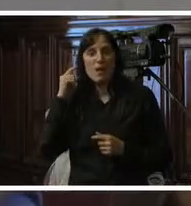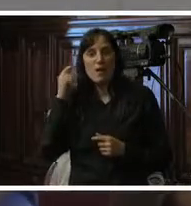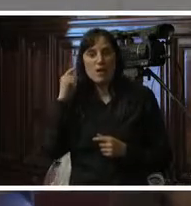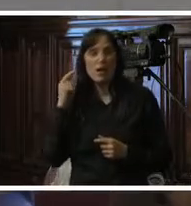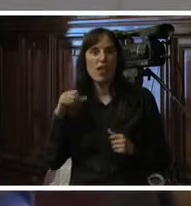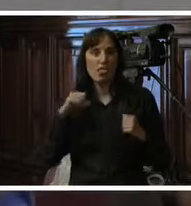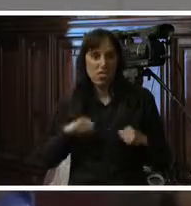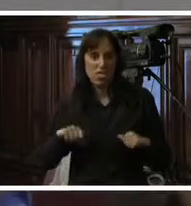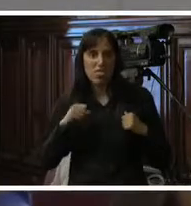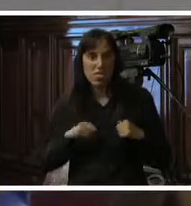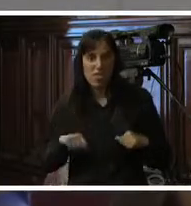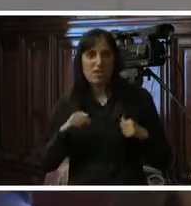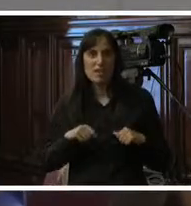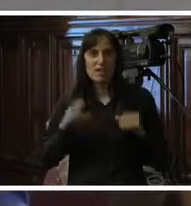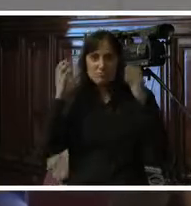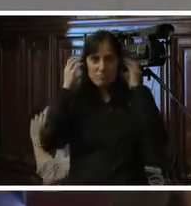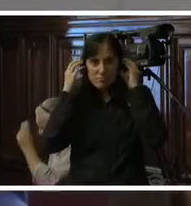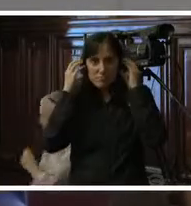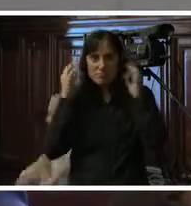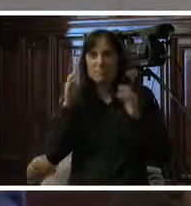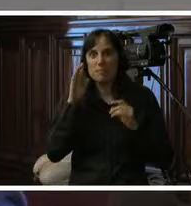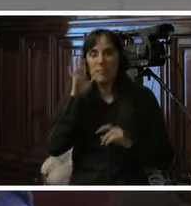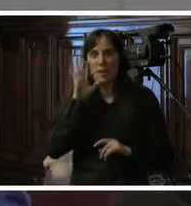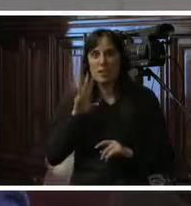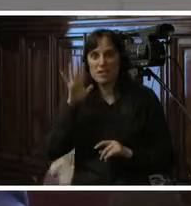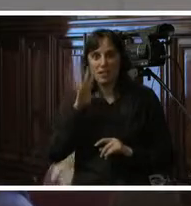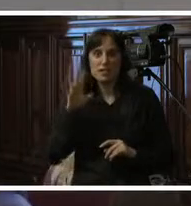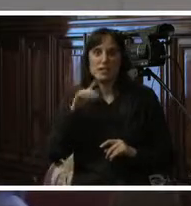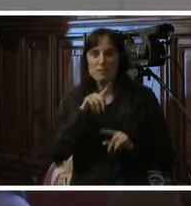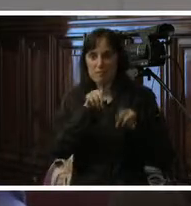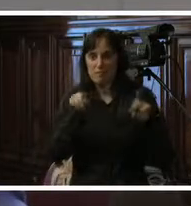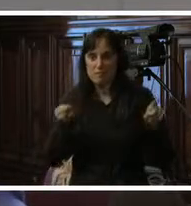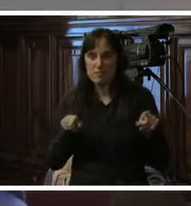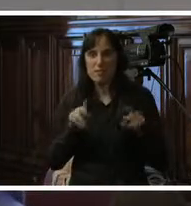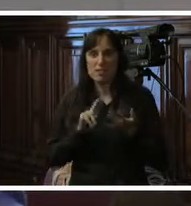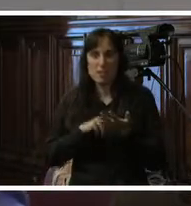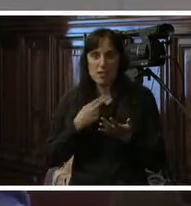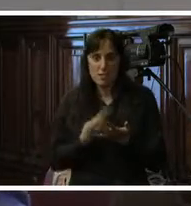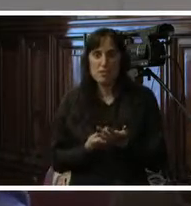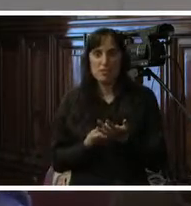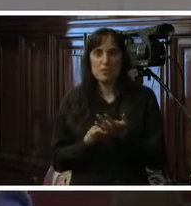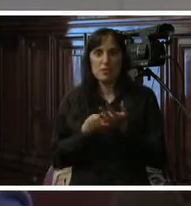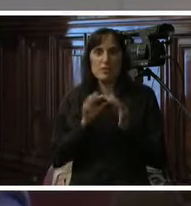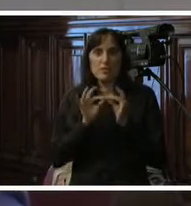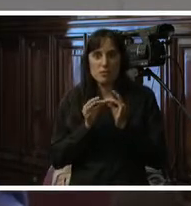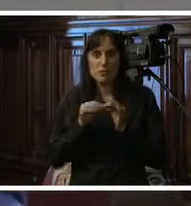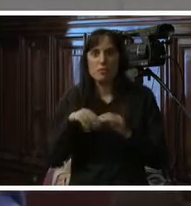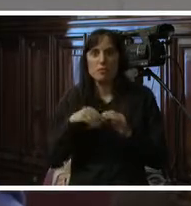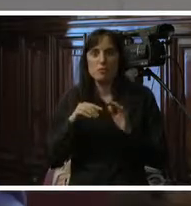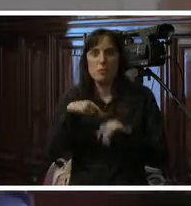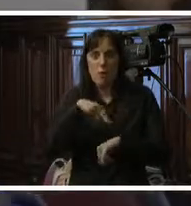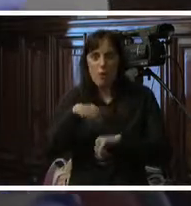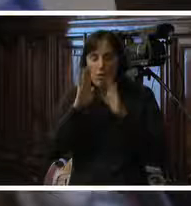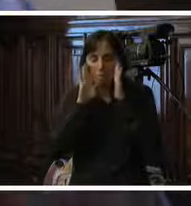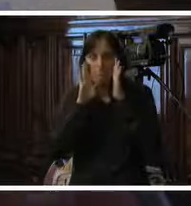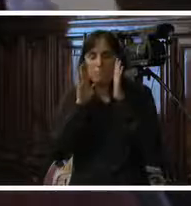them. So I can imagine how you feel with having to concentrate for all these hours. Thank you